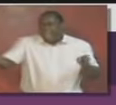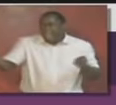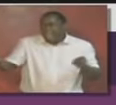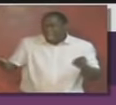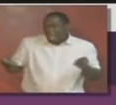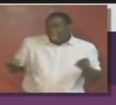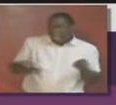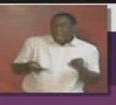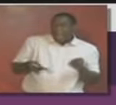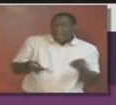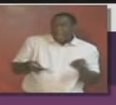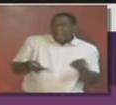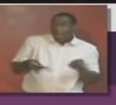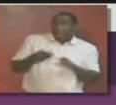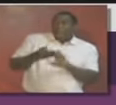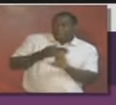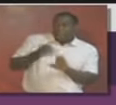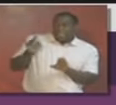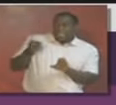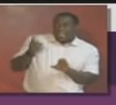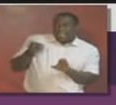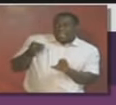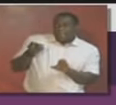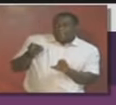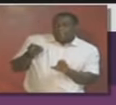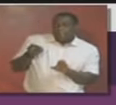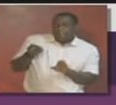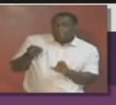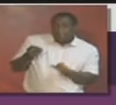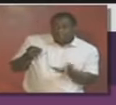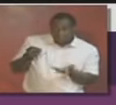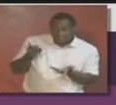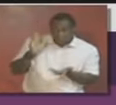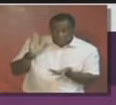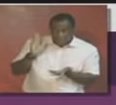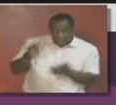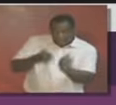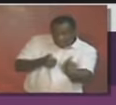the second set comes in?